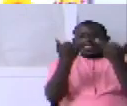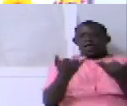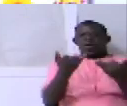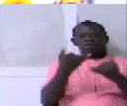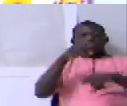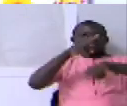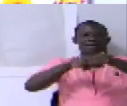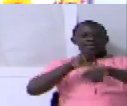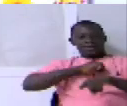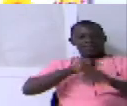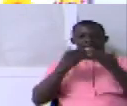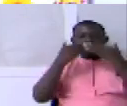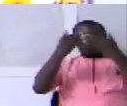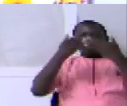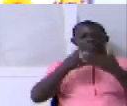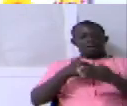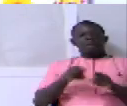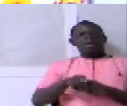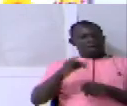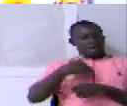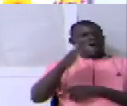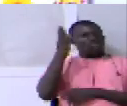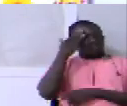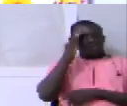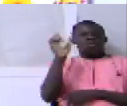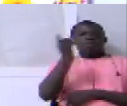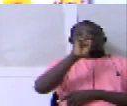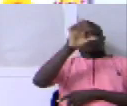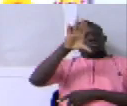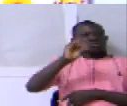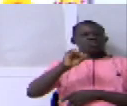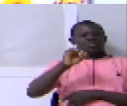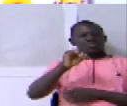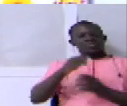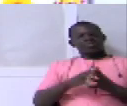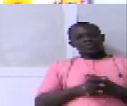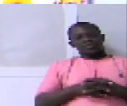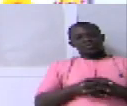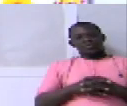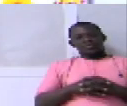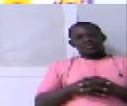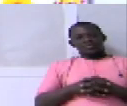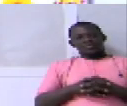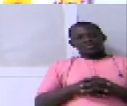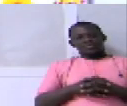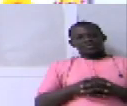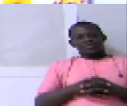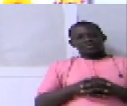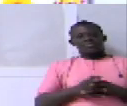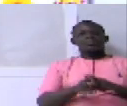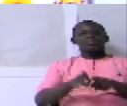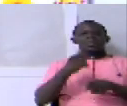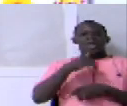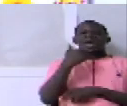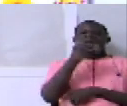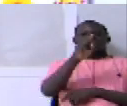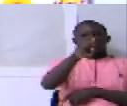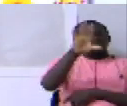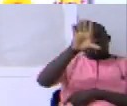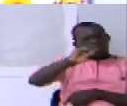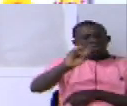me, man hamna lumay def. tumolong ay njabi surwa kanto ako ataya ke ko lonne And I asked, what are you going